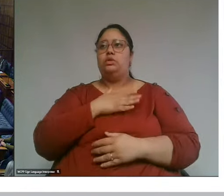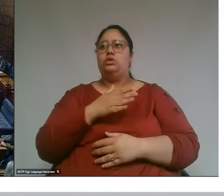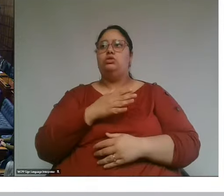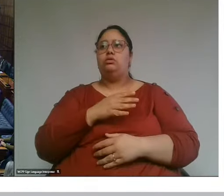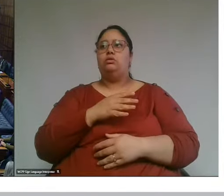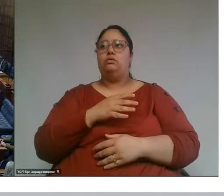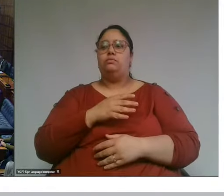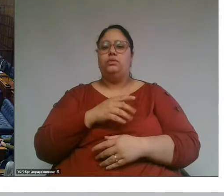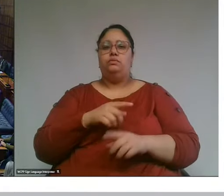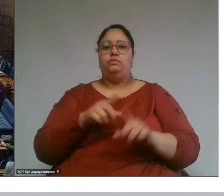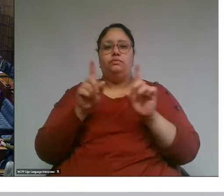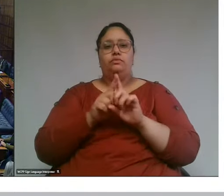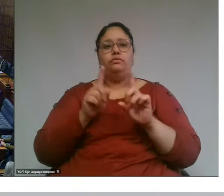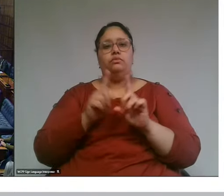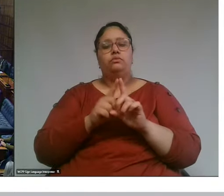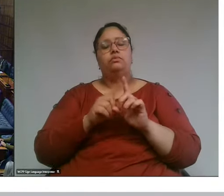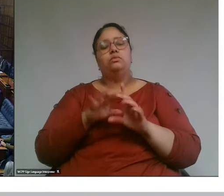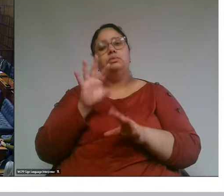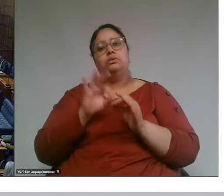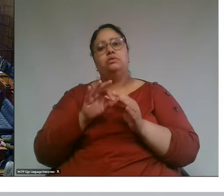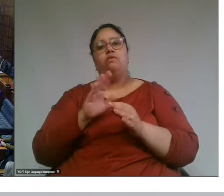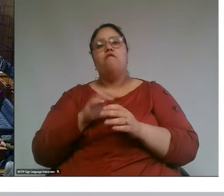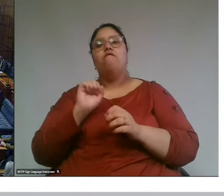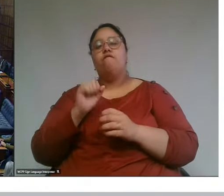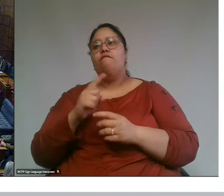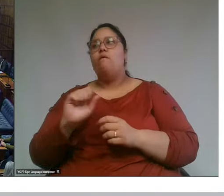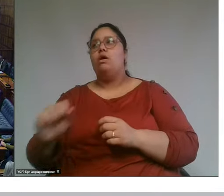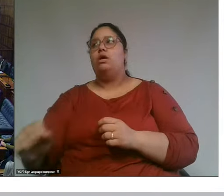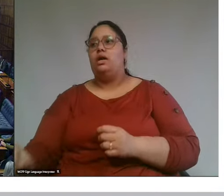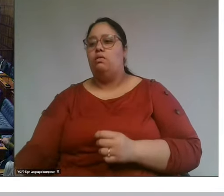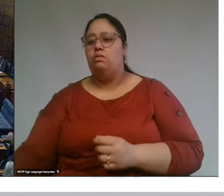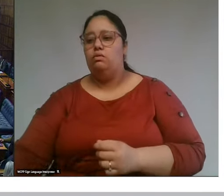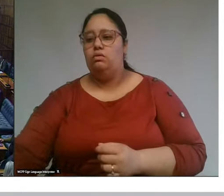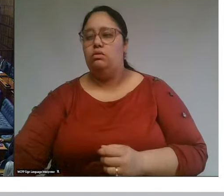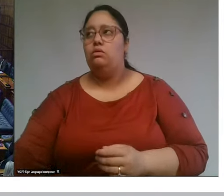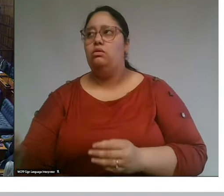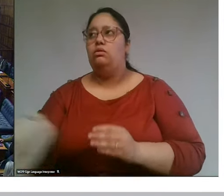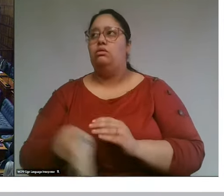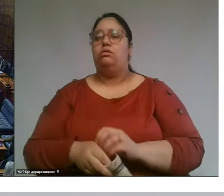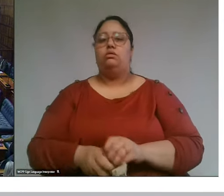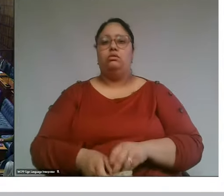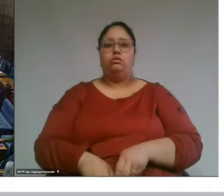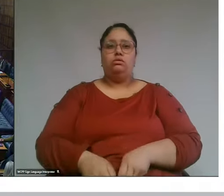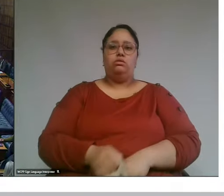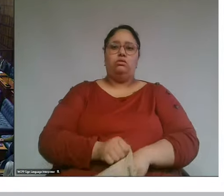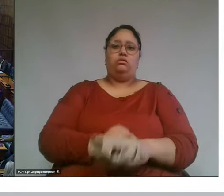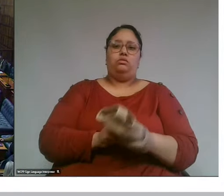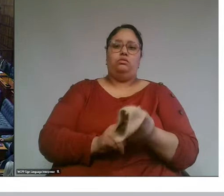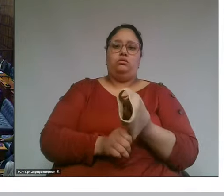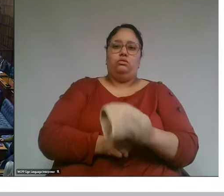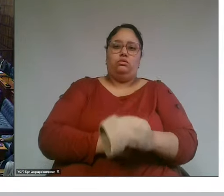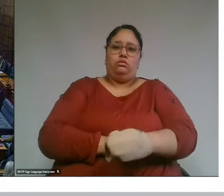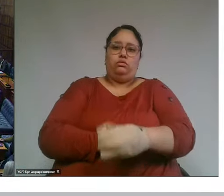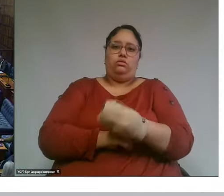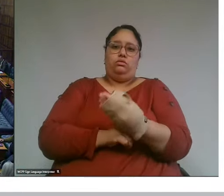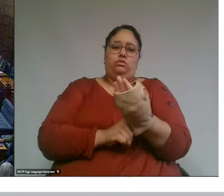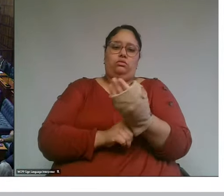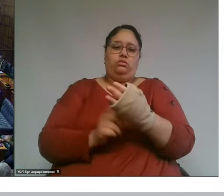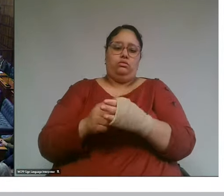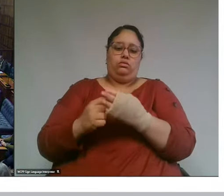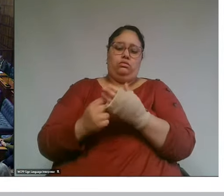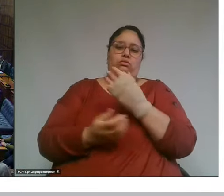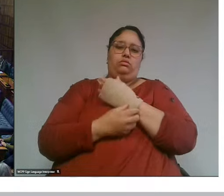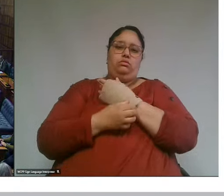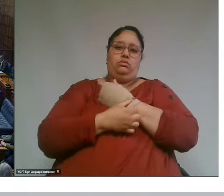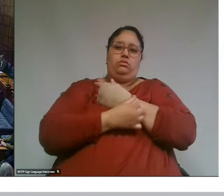that evidence data particularly on smm and issues of jobs because issues of jobs also will I think lead to